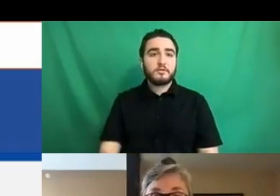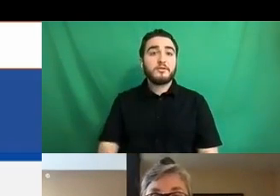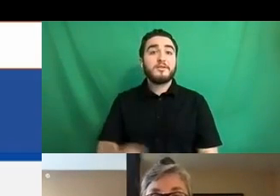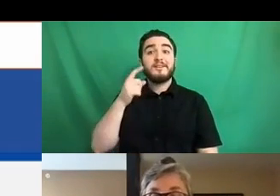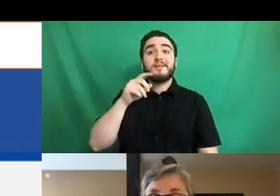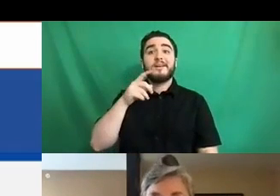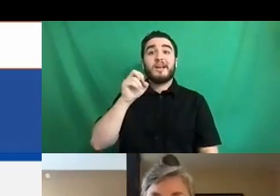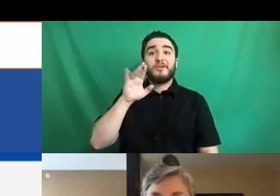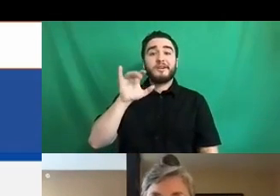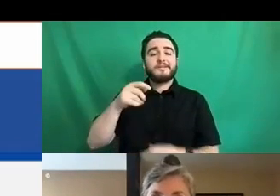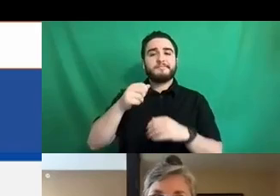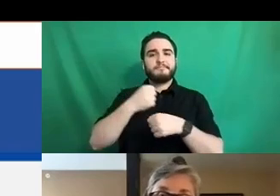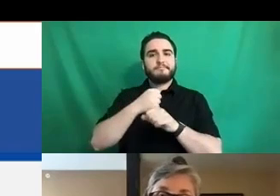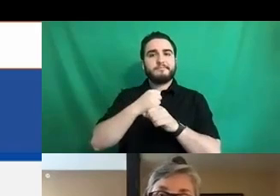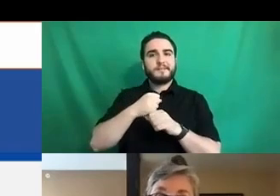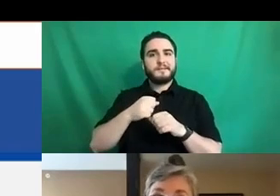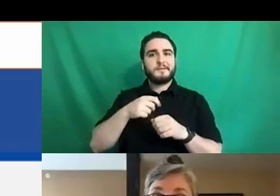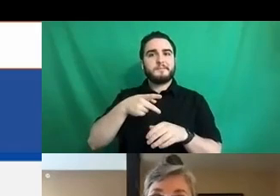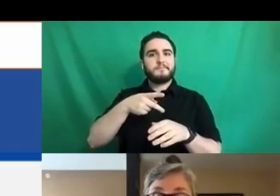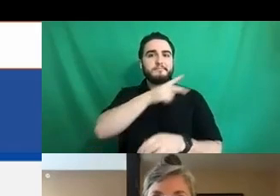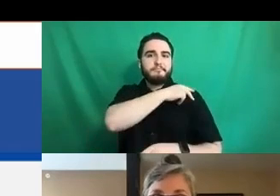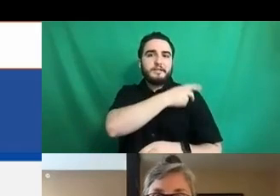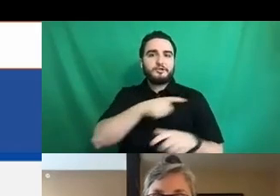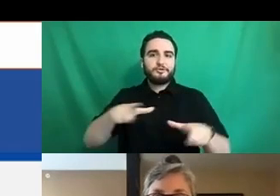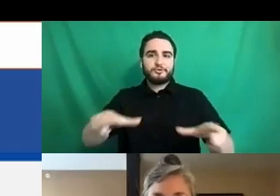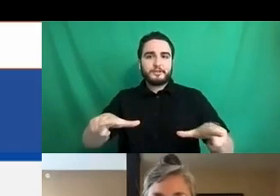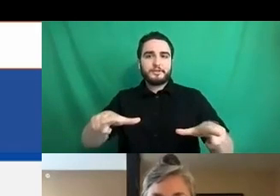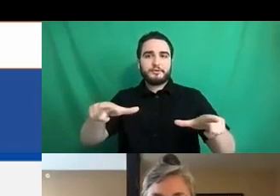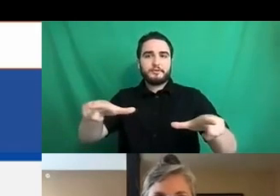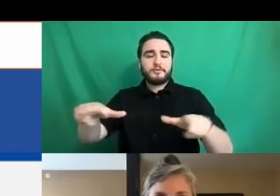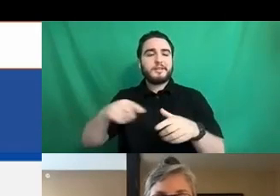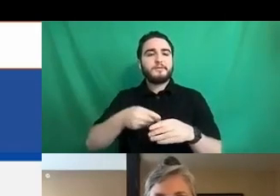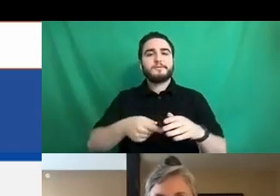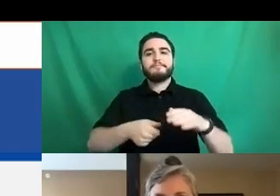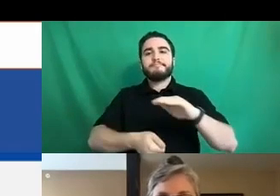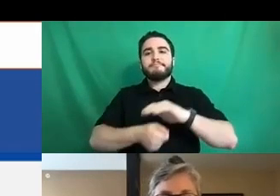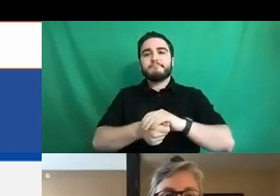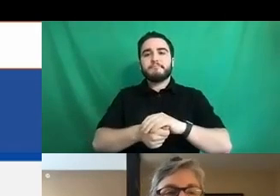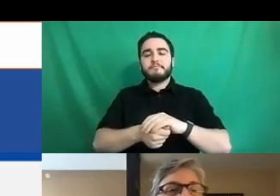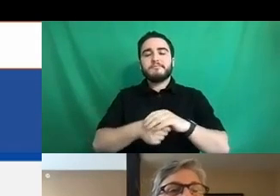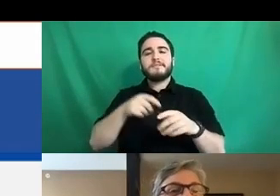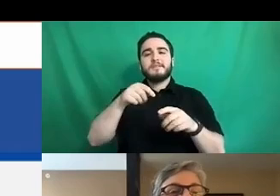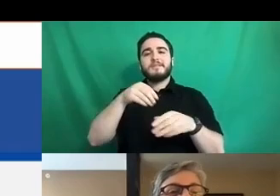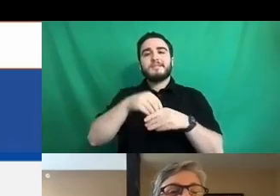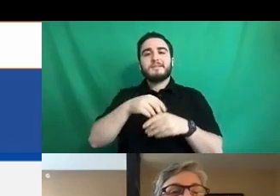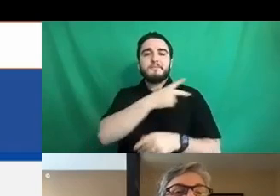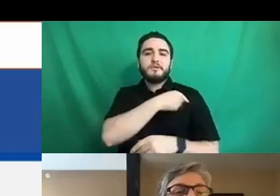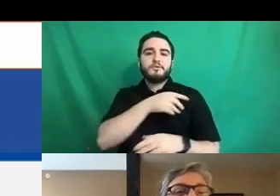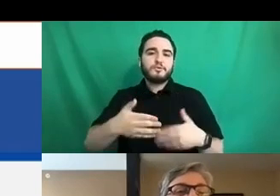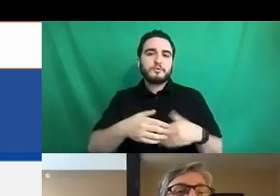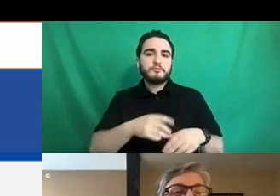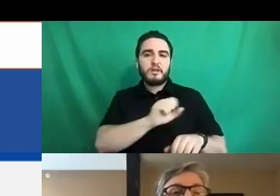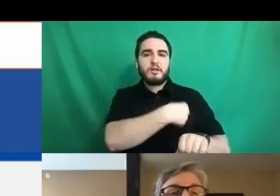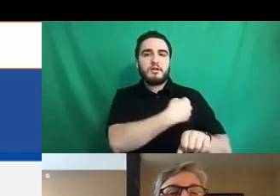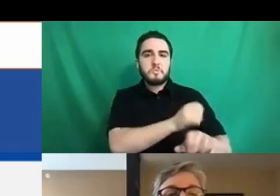trays with medical supplies that are stored in patient rooms in locked cabinets. So